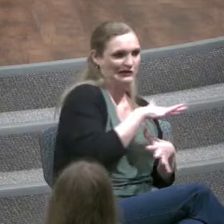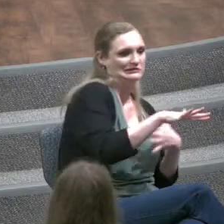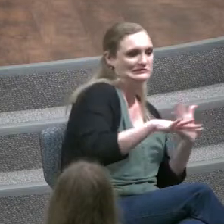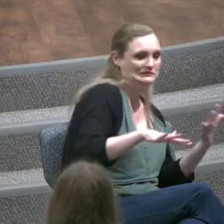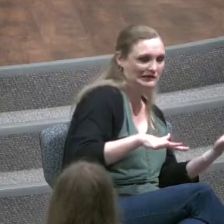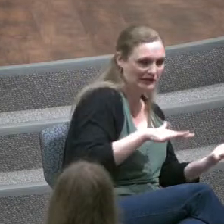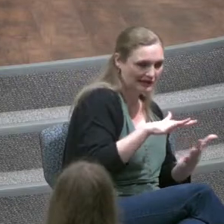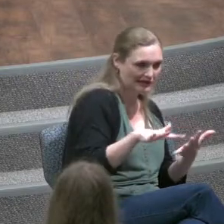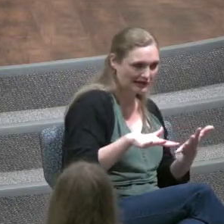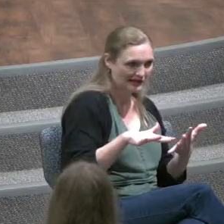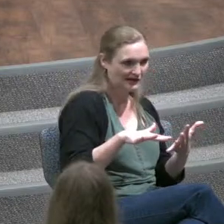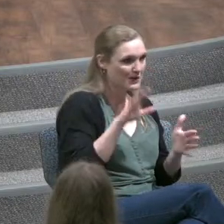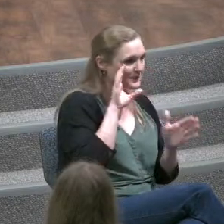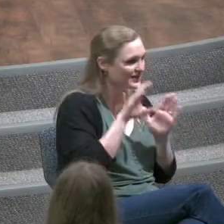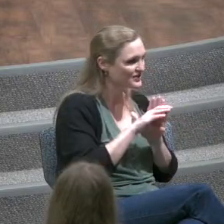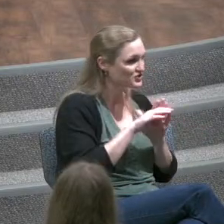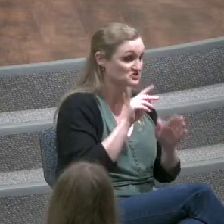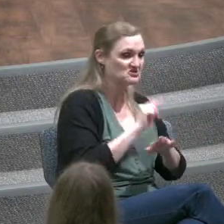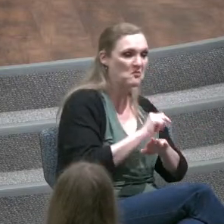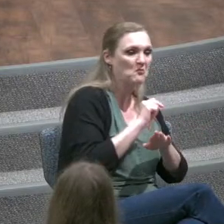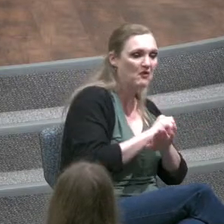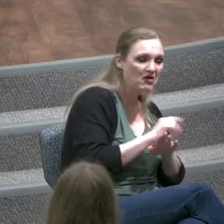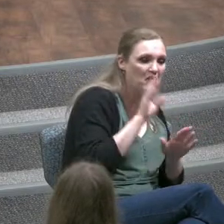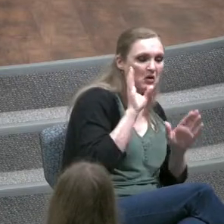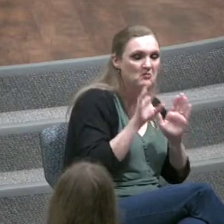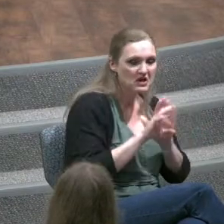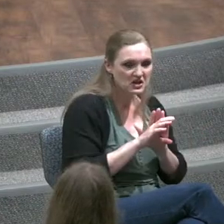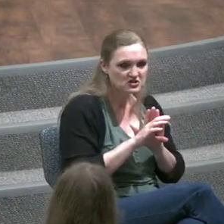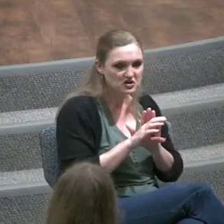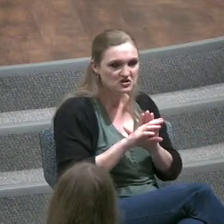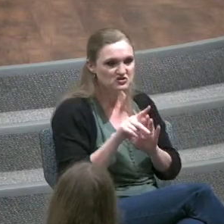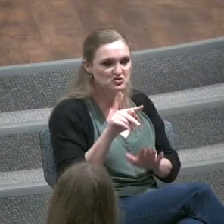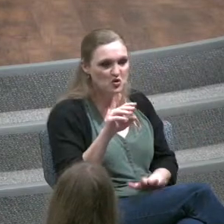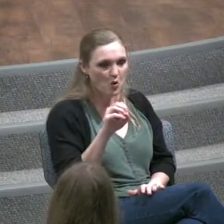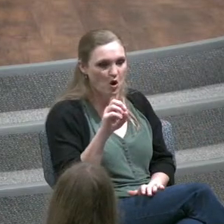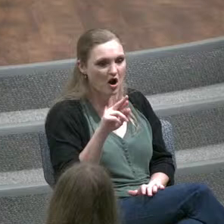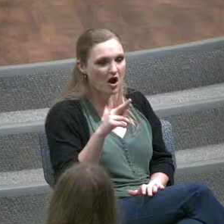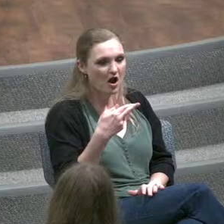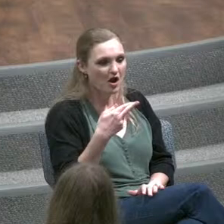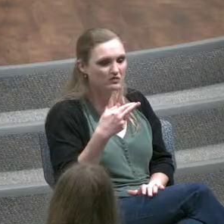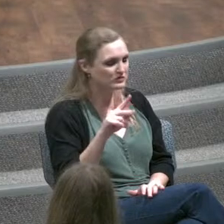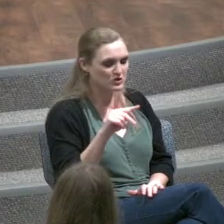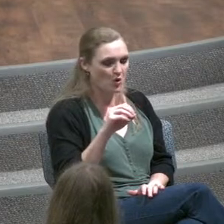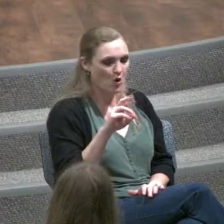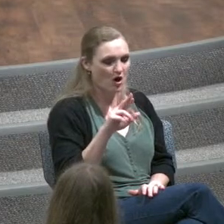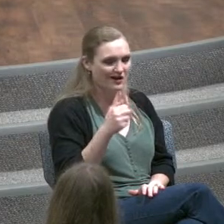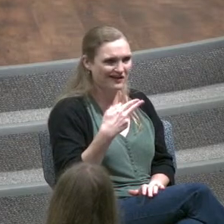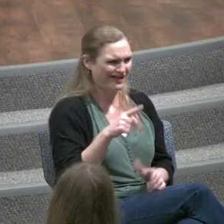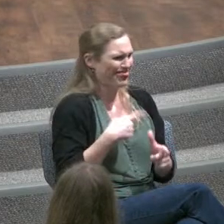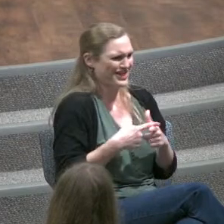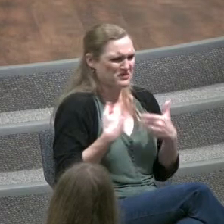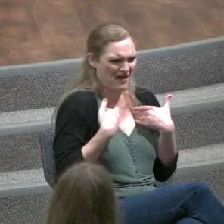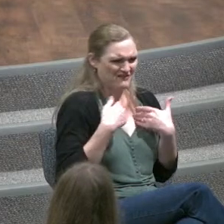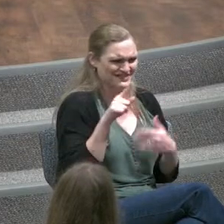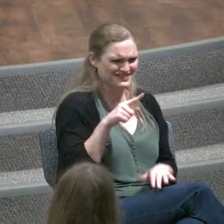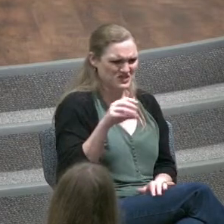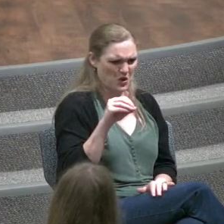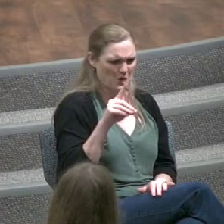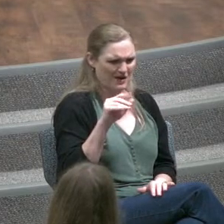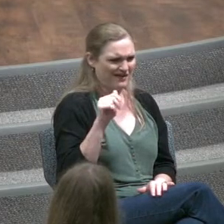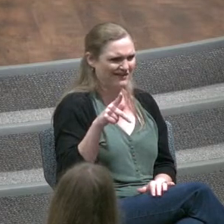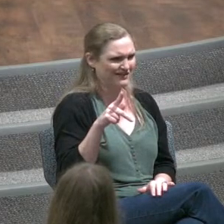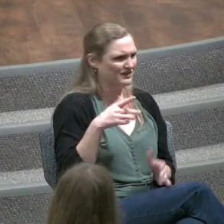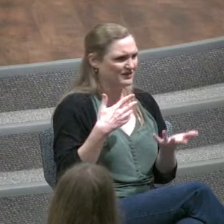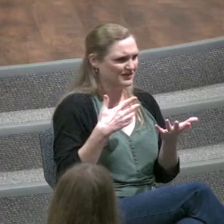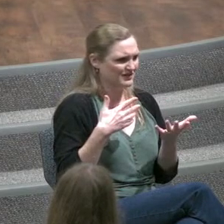with the imagery, images from the temple, images from the Torah, and then you've got a zodiac symbol in the